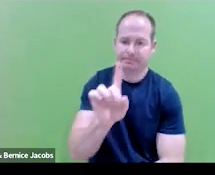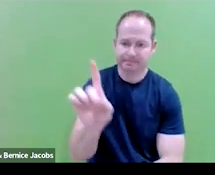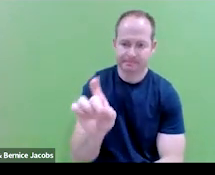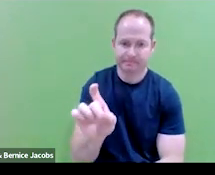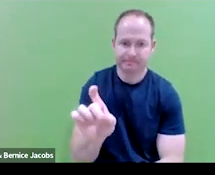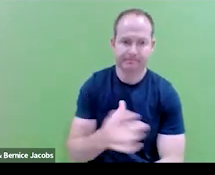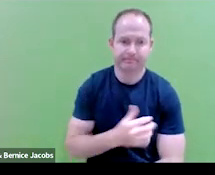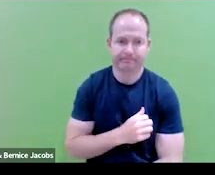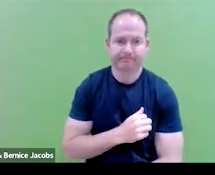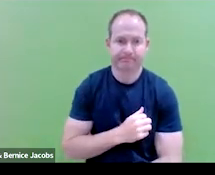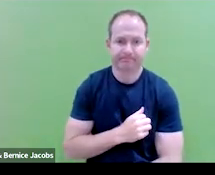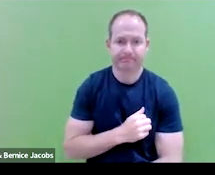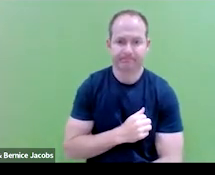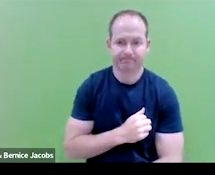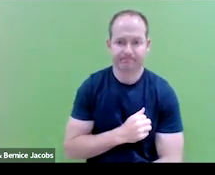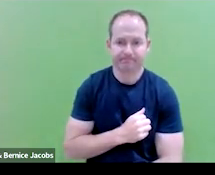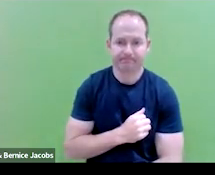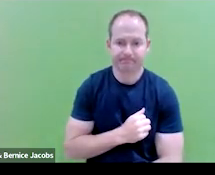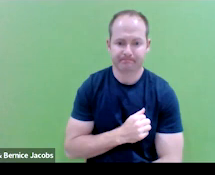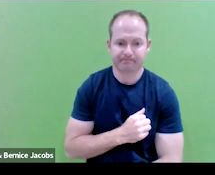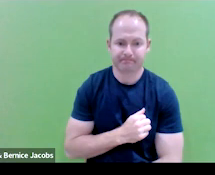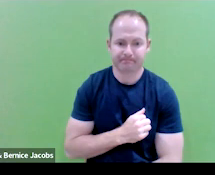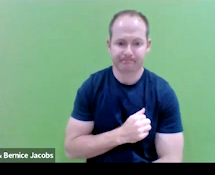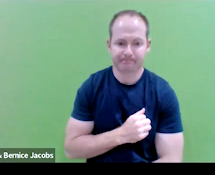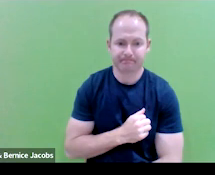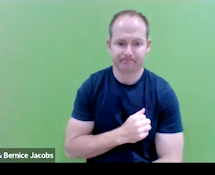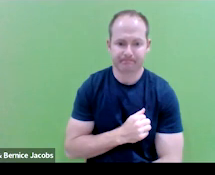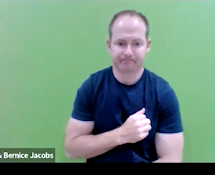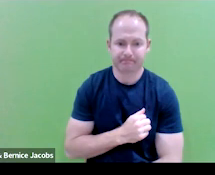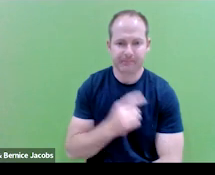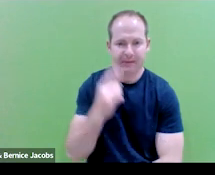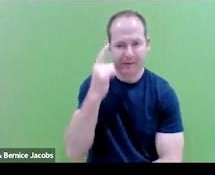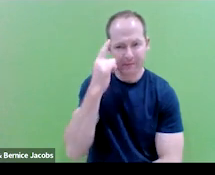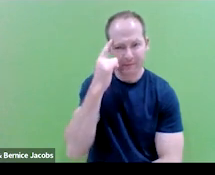Colette. So I think